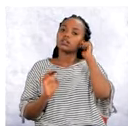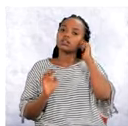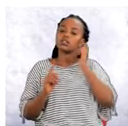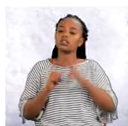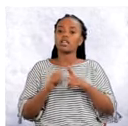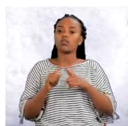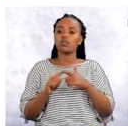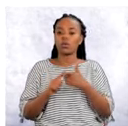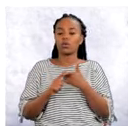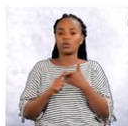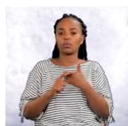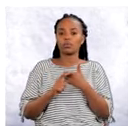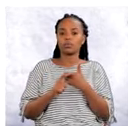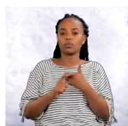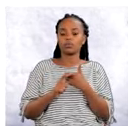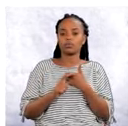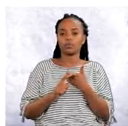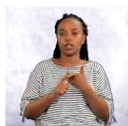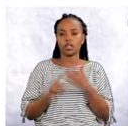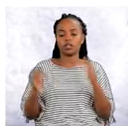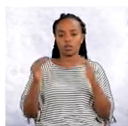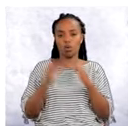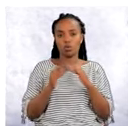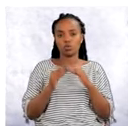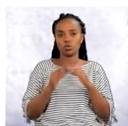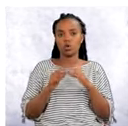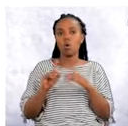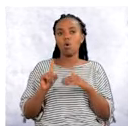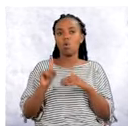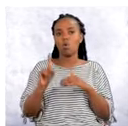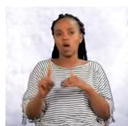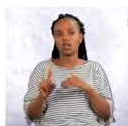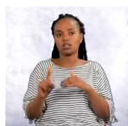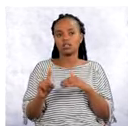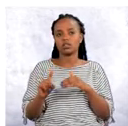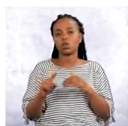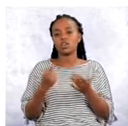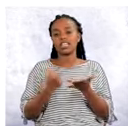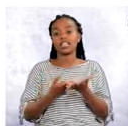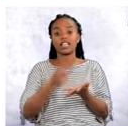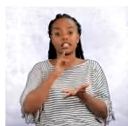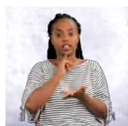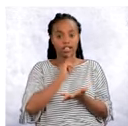Therefore, is equal to 1. Therefore,